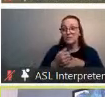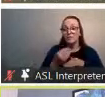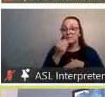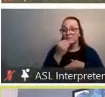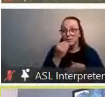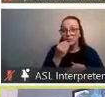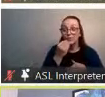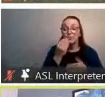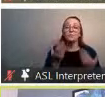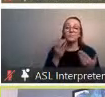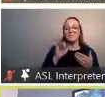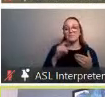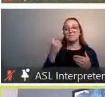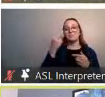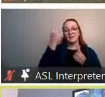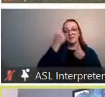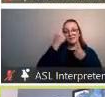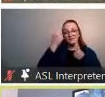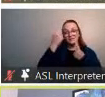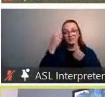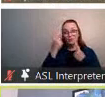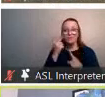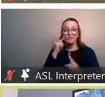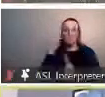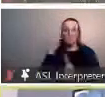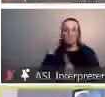important consideration for the family.